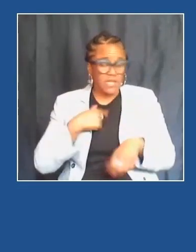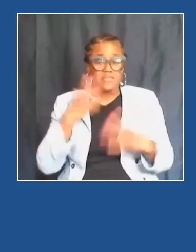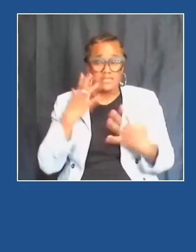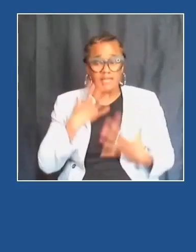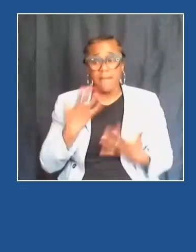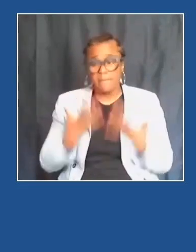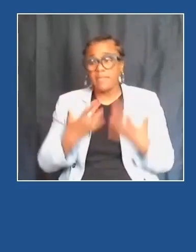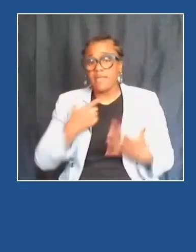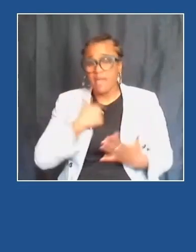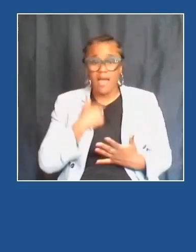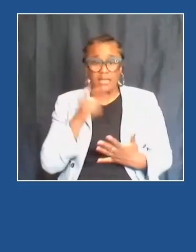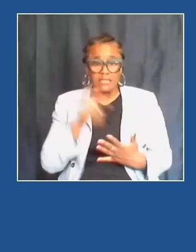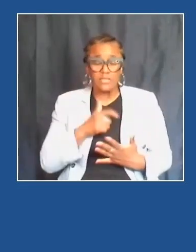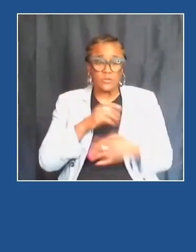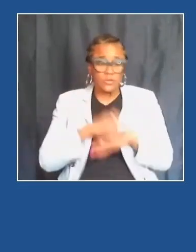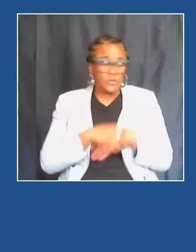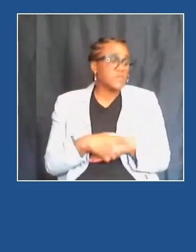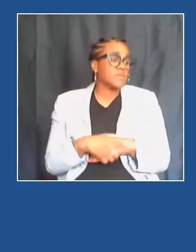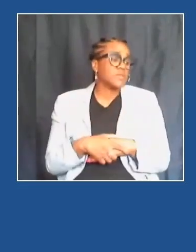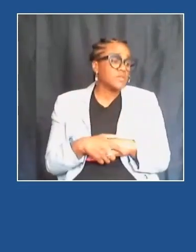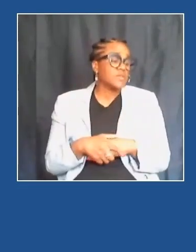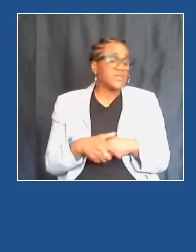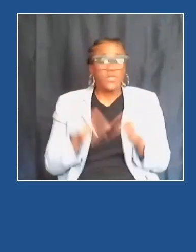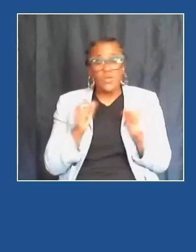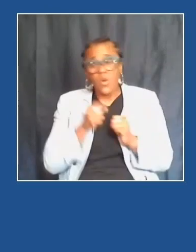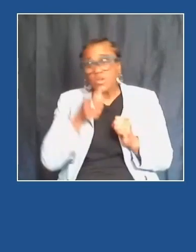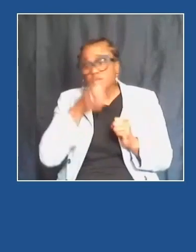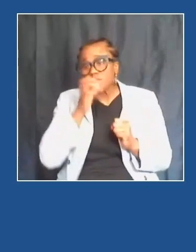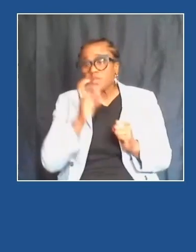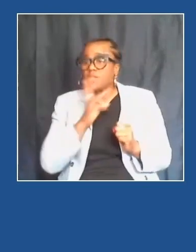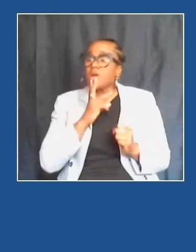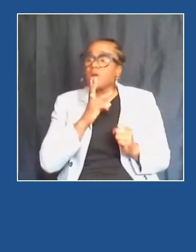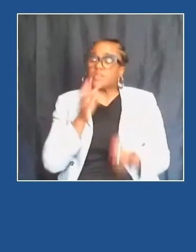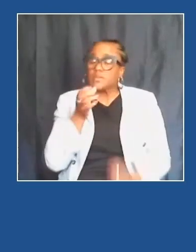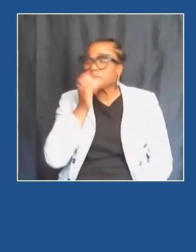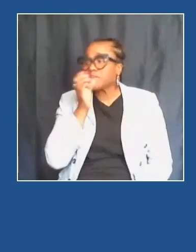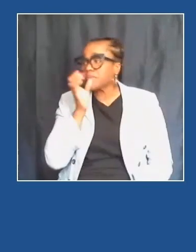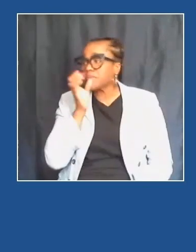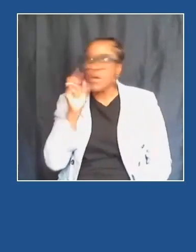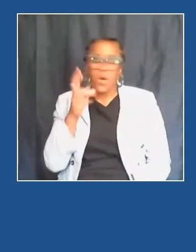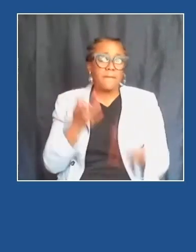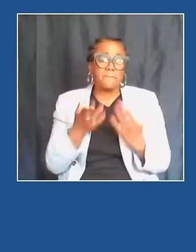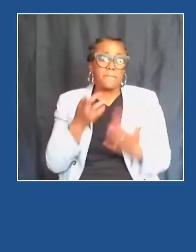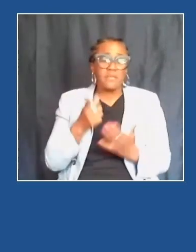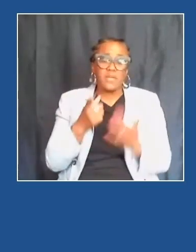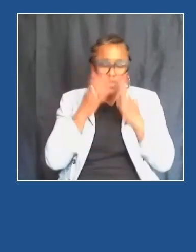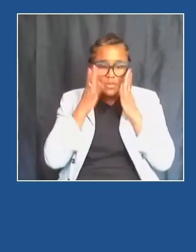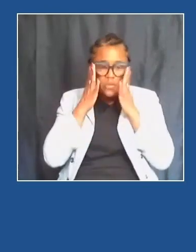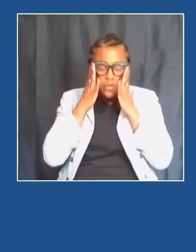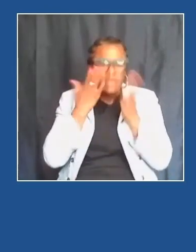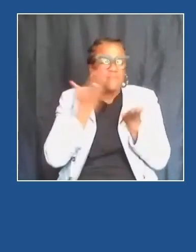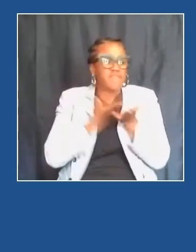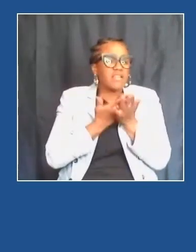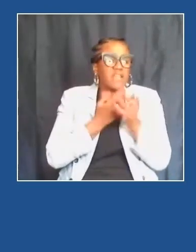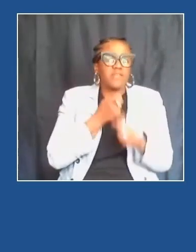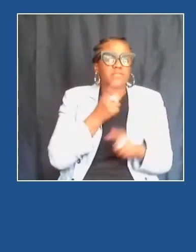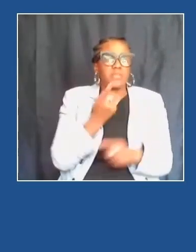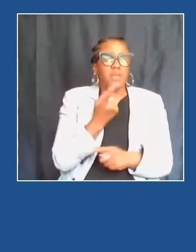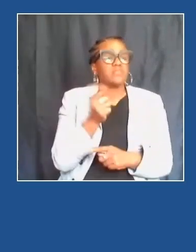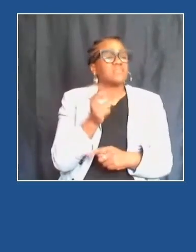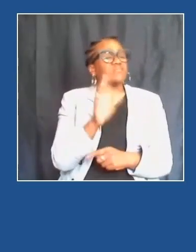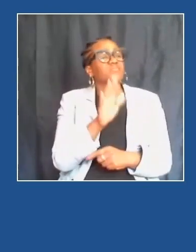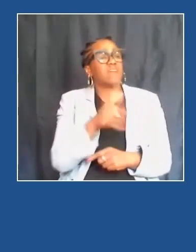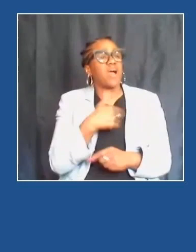even soothe ourselves, get a cool drink of water. Maybe you go seek validation from somebody else. Say, hey, I was just